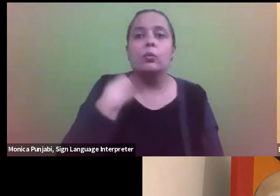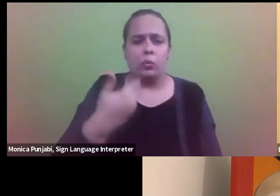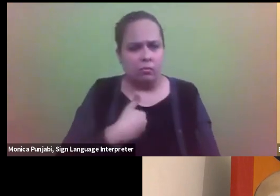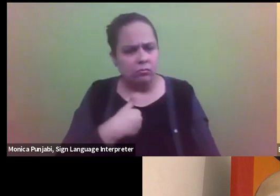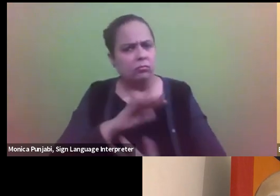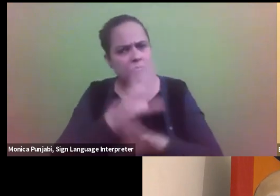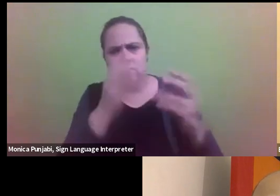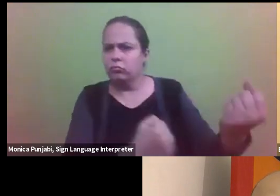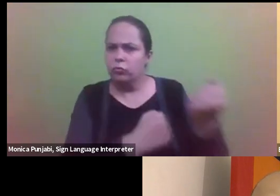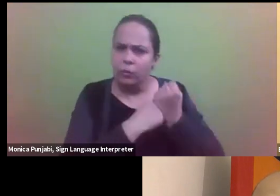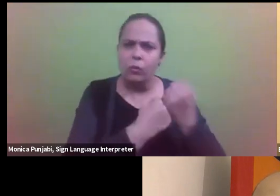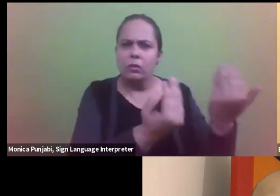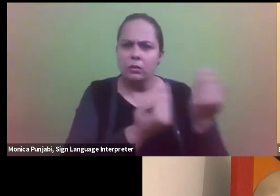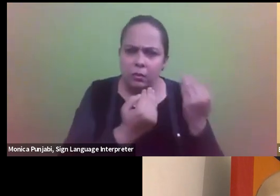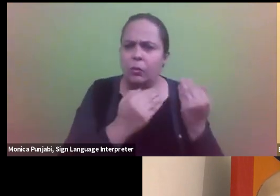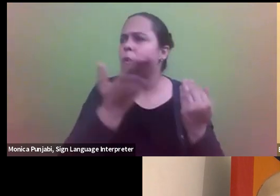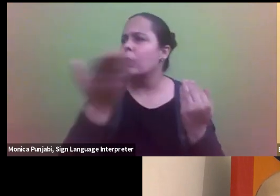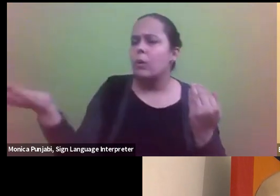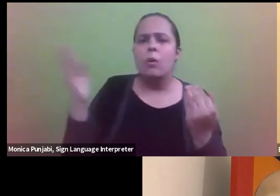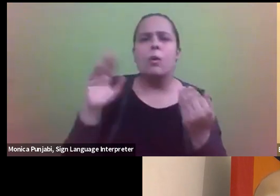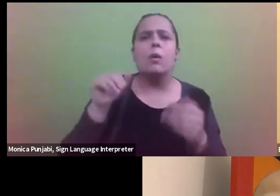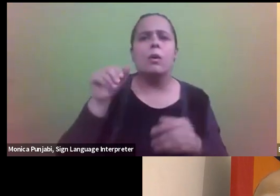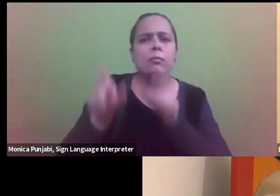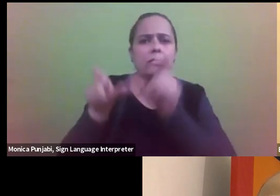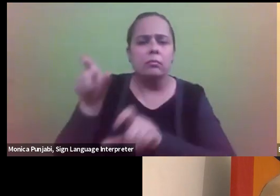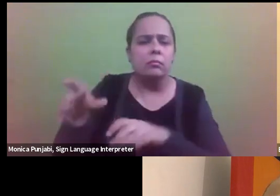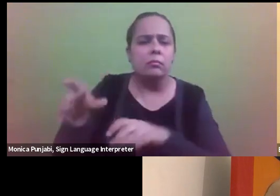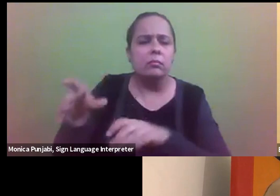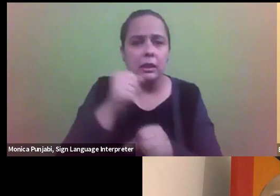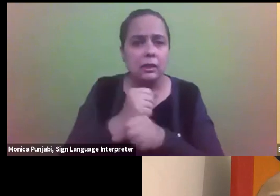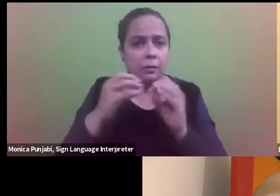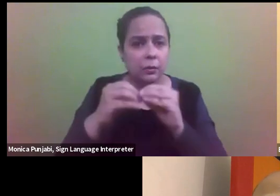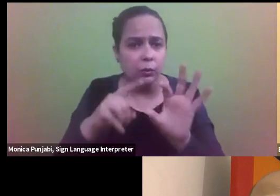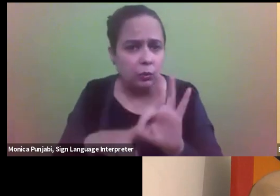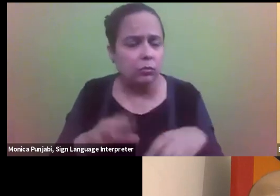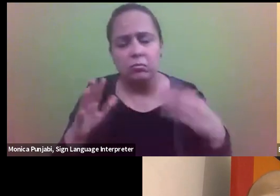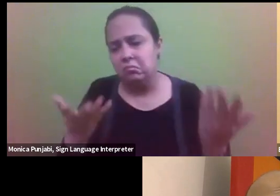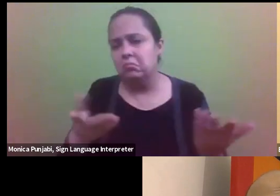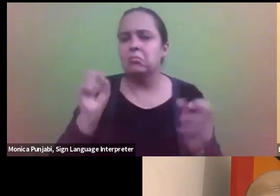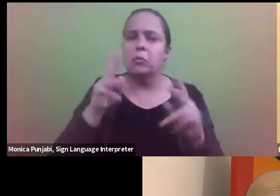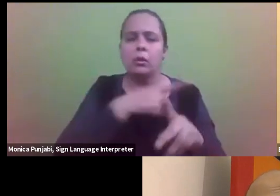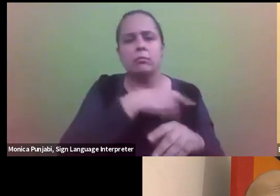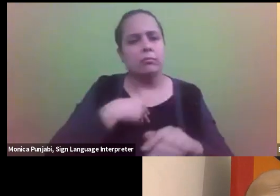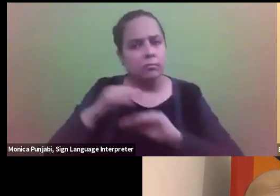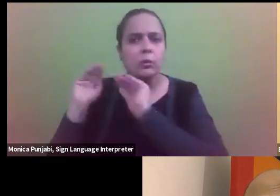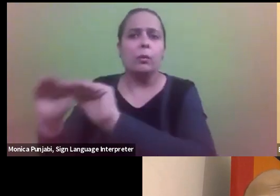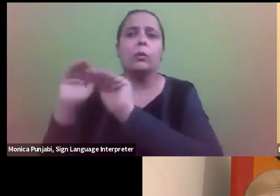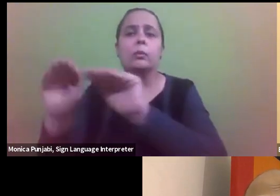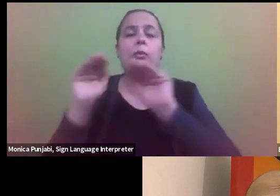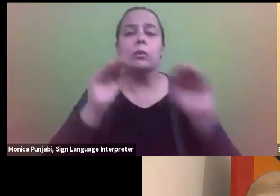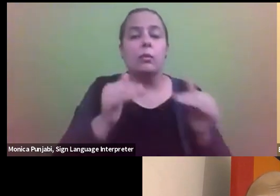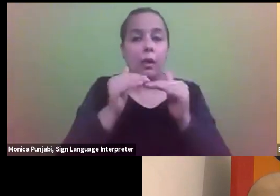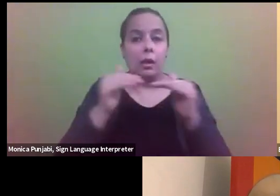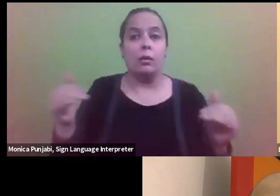sexual orientations to feel belonged and included at her workplace. Now, she gave me the mandate to develop the diversity, equity, inclusion, and